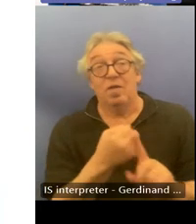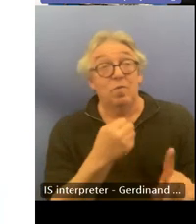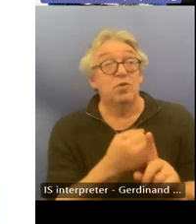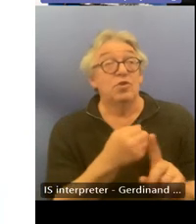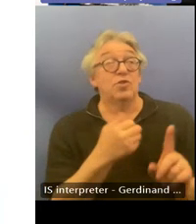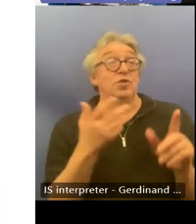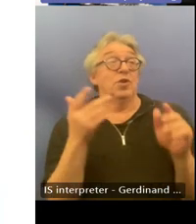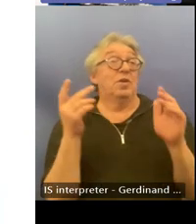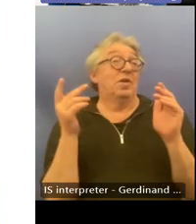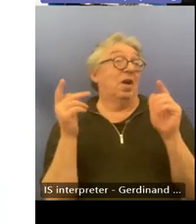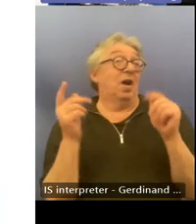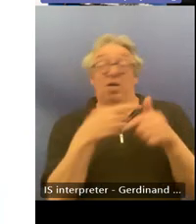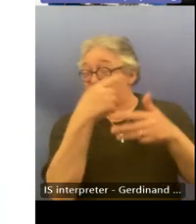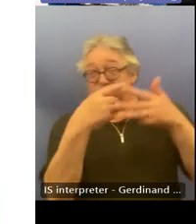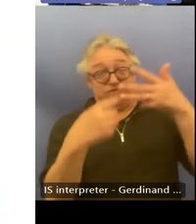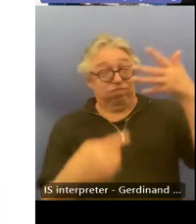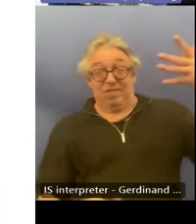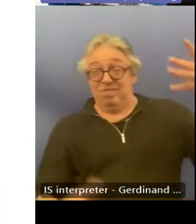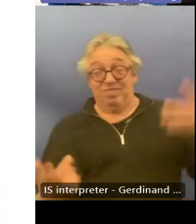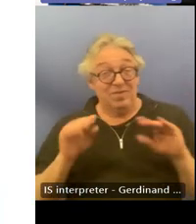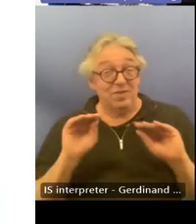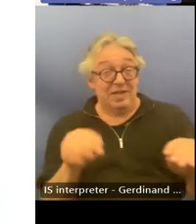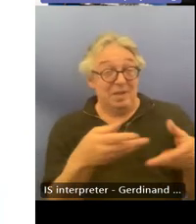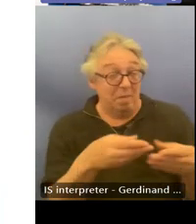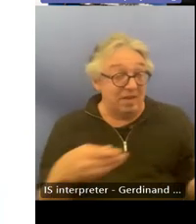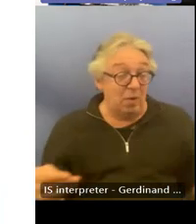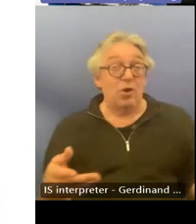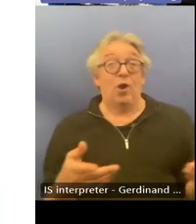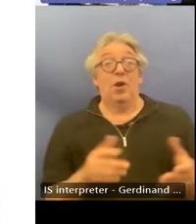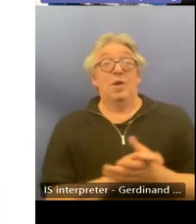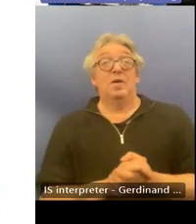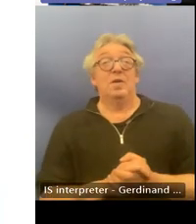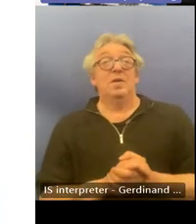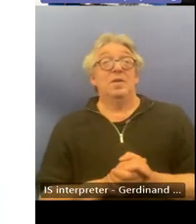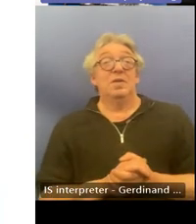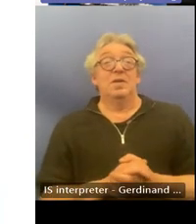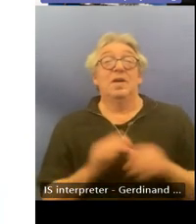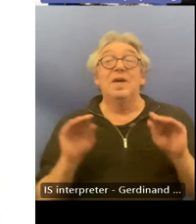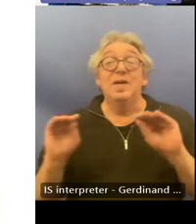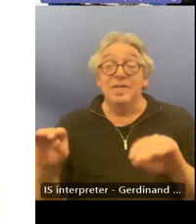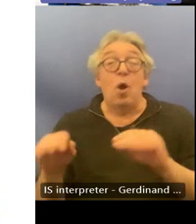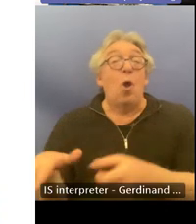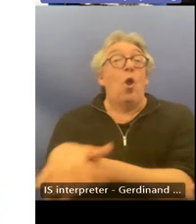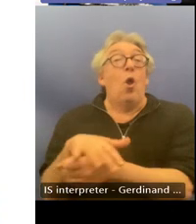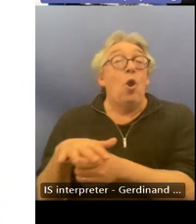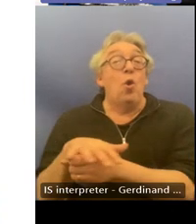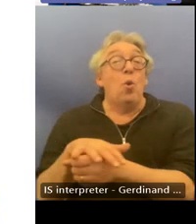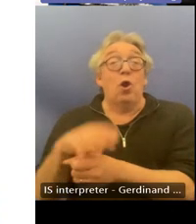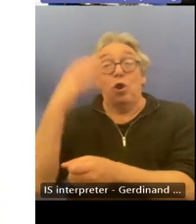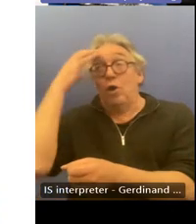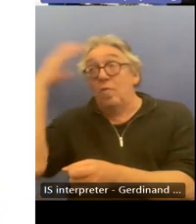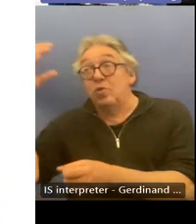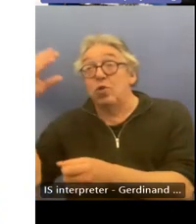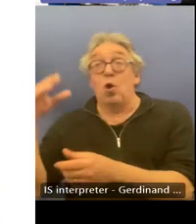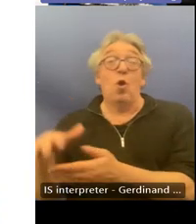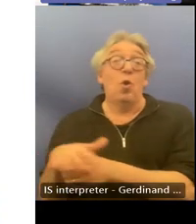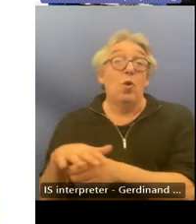material creation also teaches to local teachers and local authority as well. We